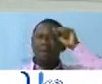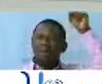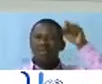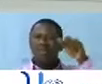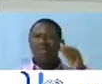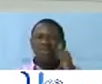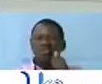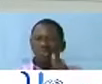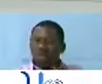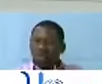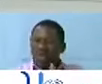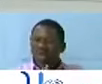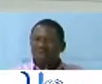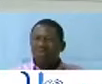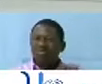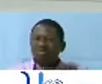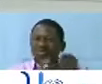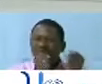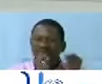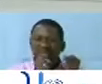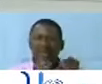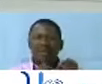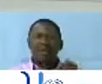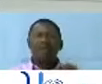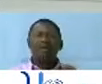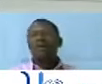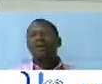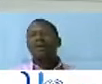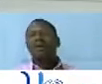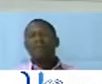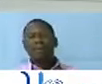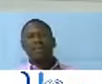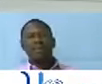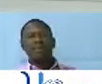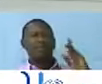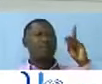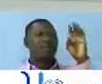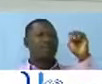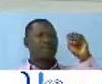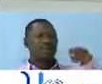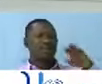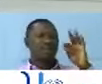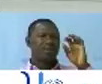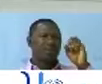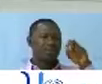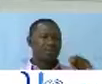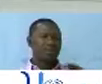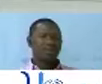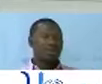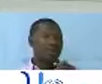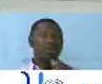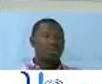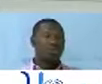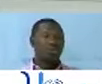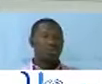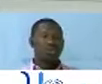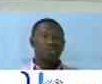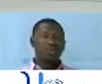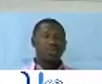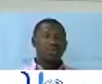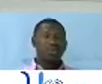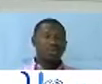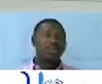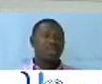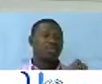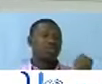To break her. And also send a strong message to the bar. ak tamen nak don bata xel bo xamne ni dañ